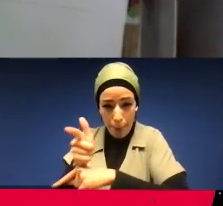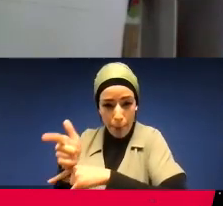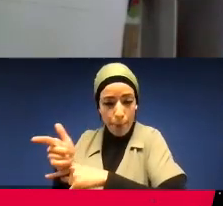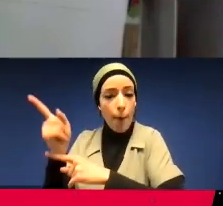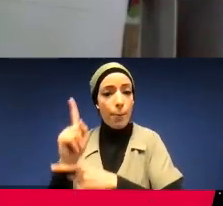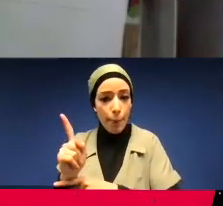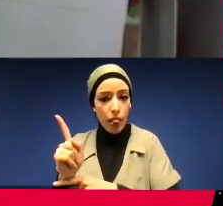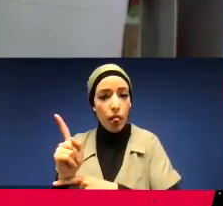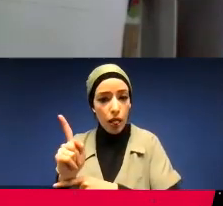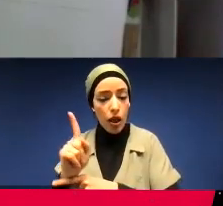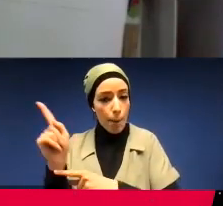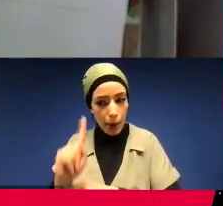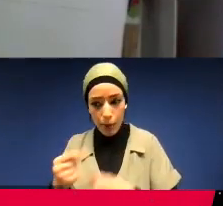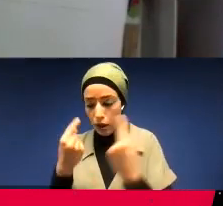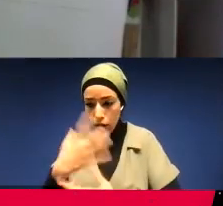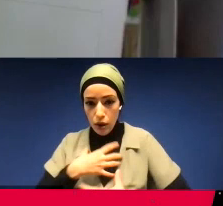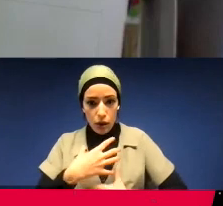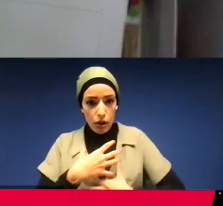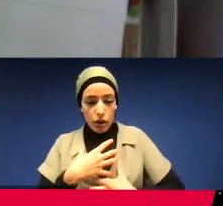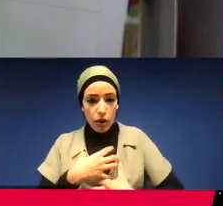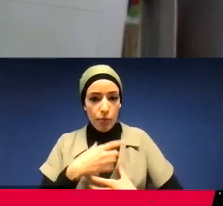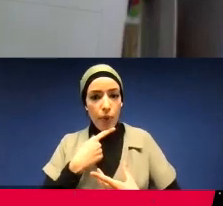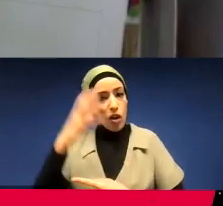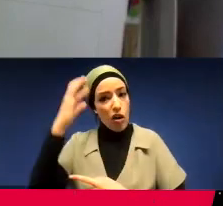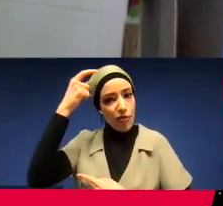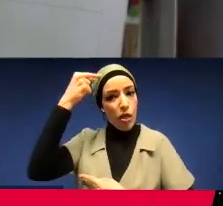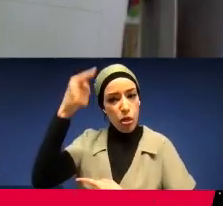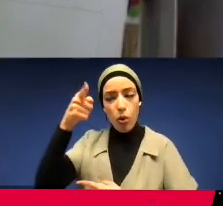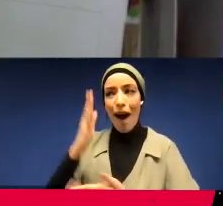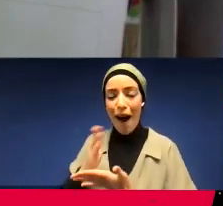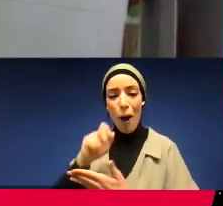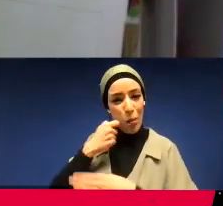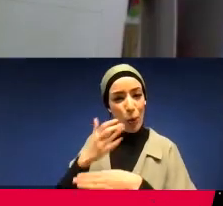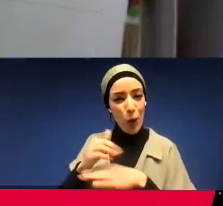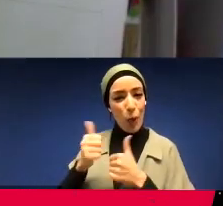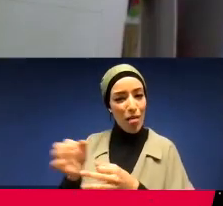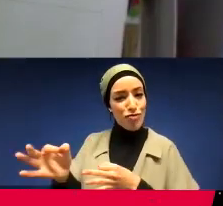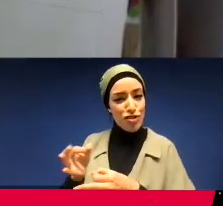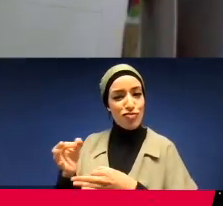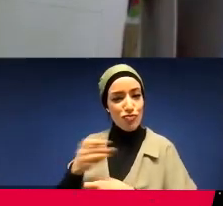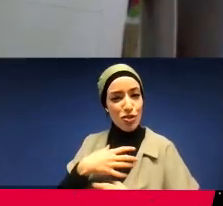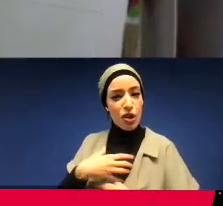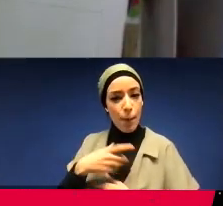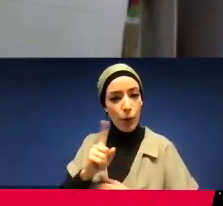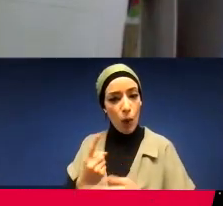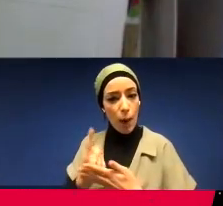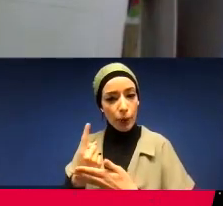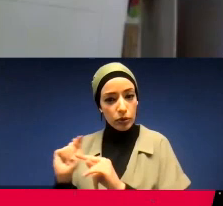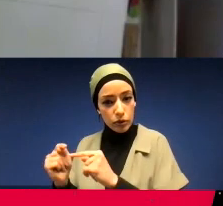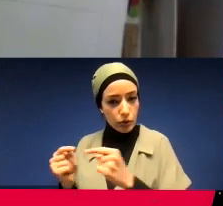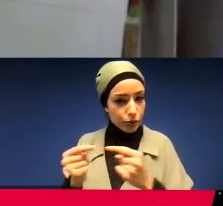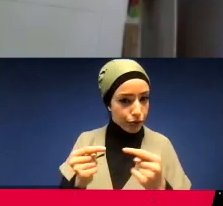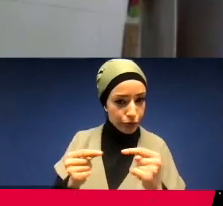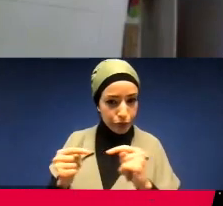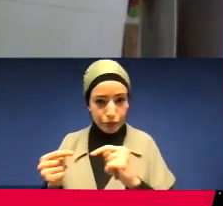public. Everyone will get scared. What happens in Bahrain is give a counter effect, and that counter effect, it